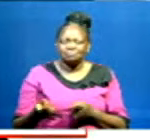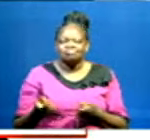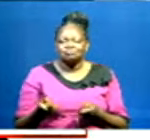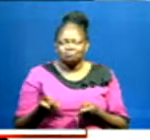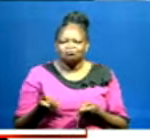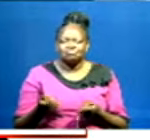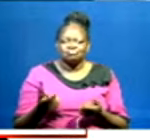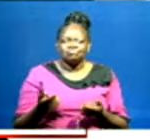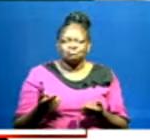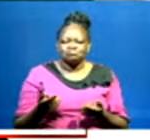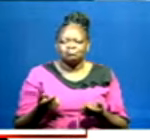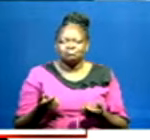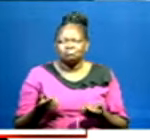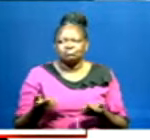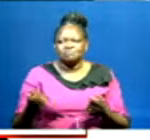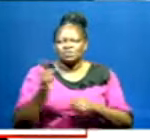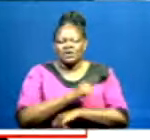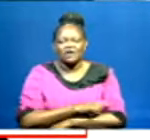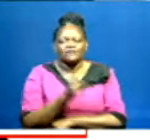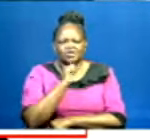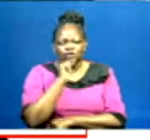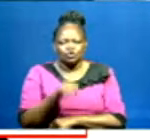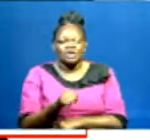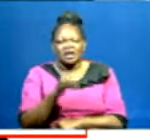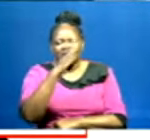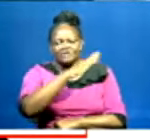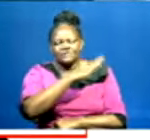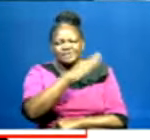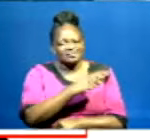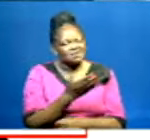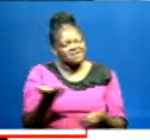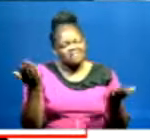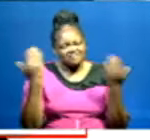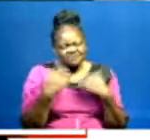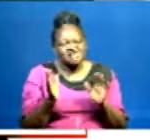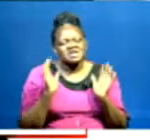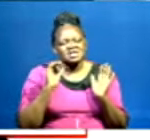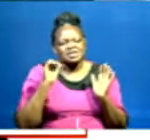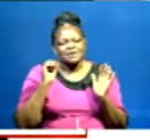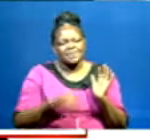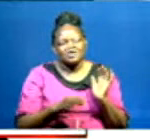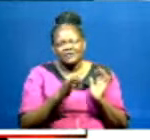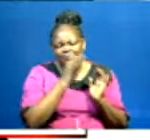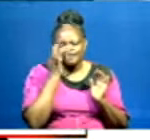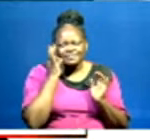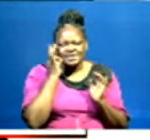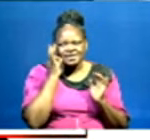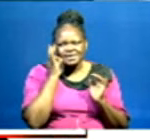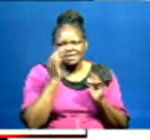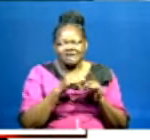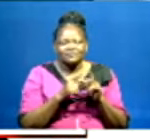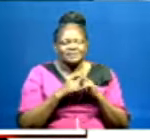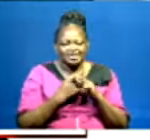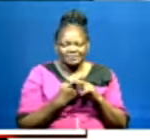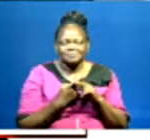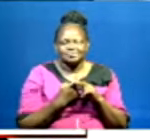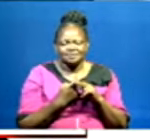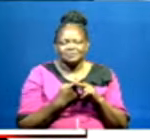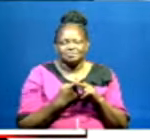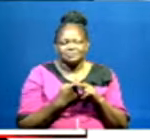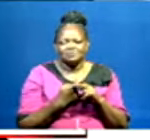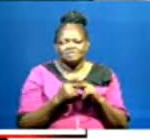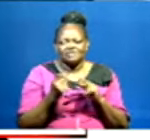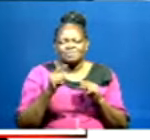tonight, of course, this is, we are already done with the month of Ramadan, but just after the break of the fast, the sleeping city awakens